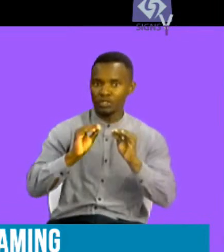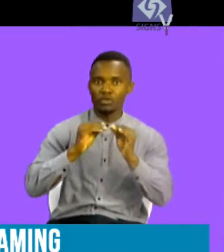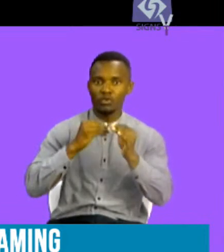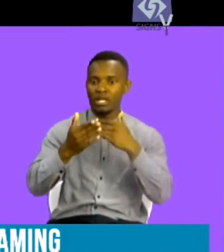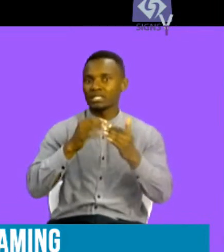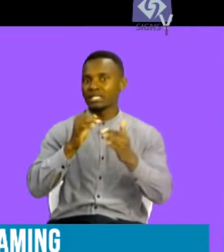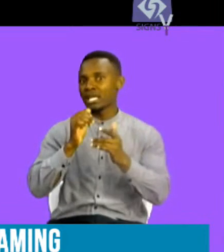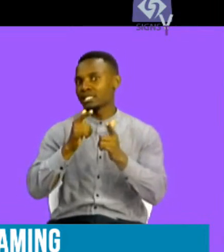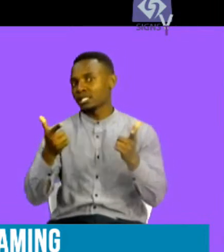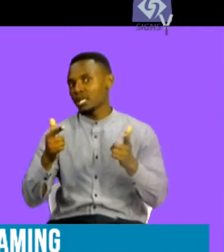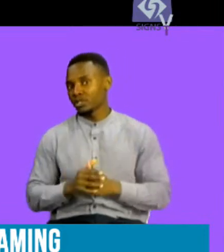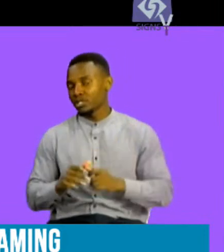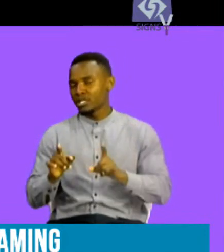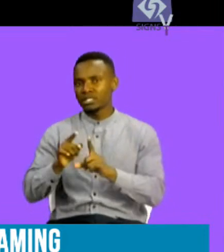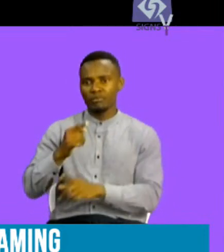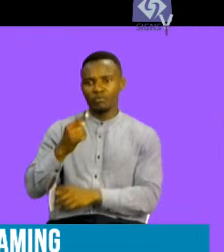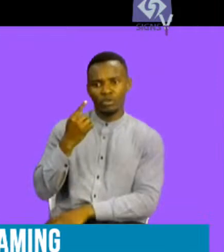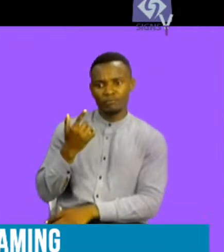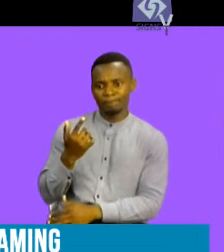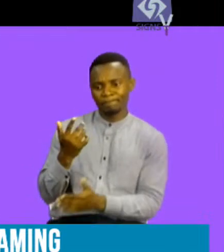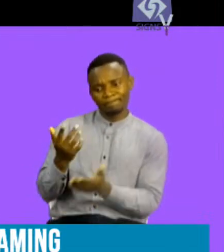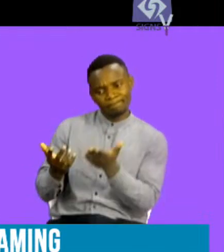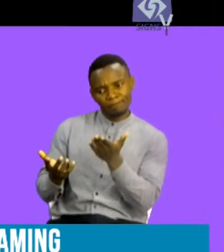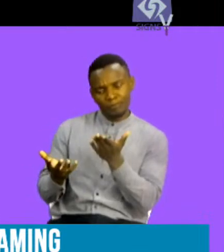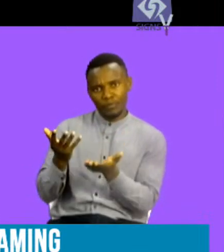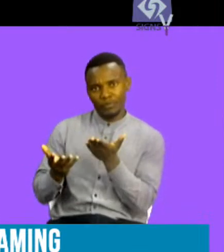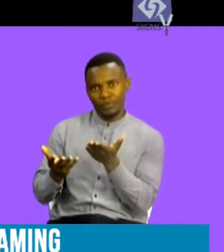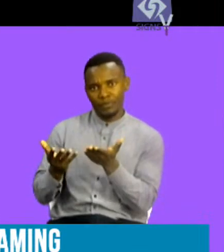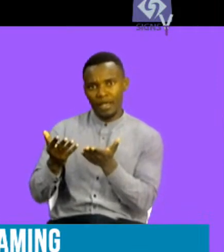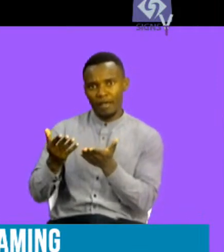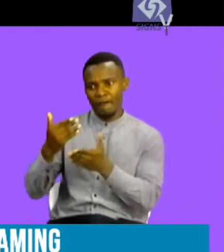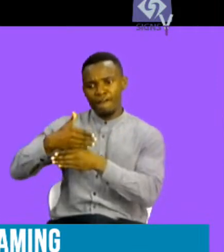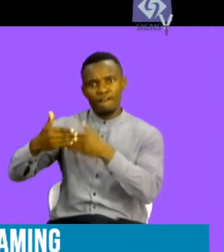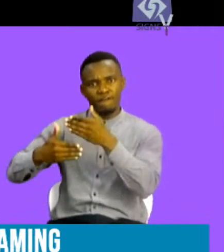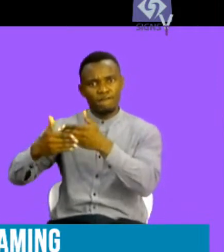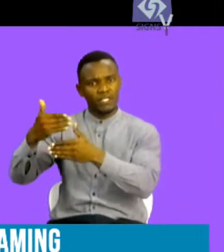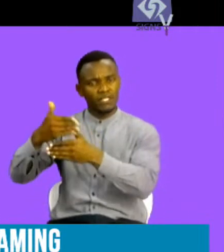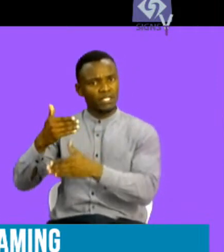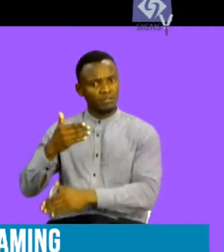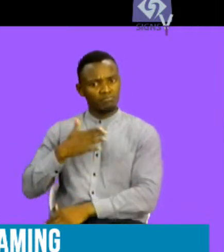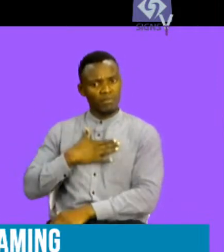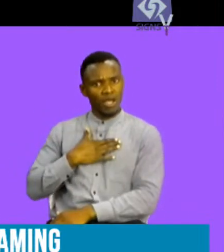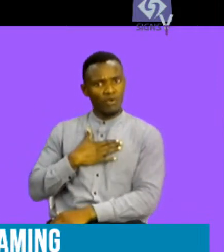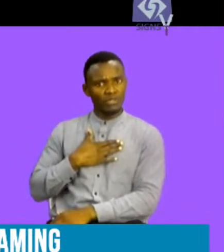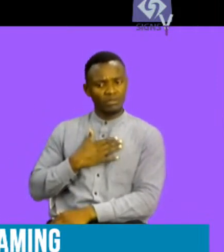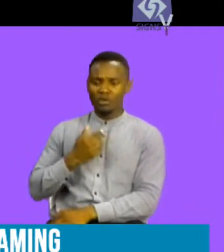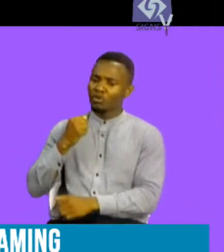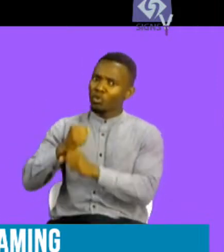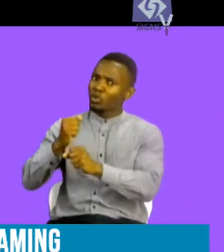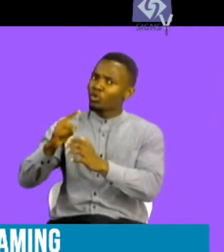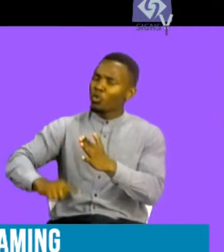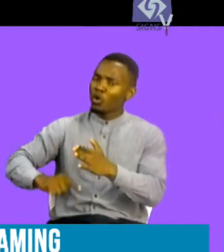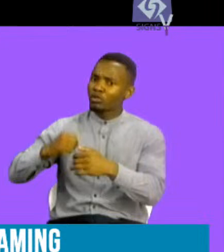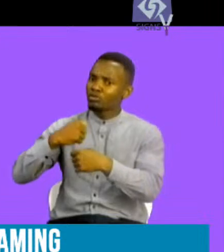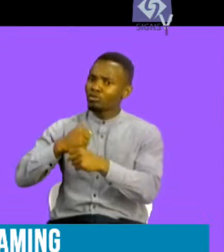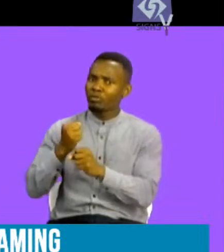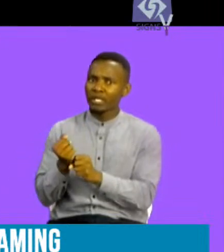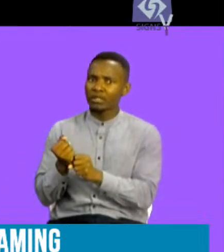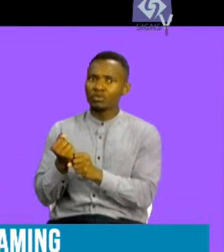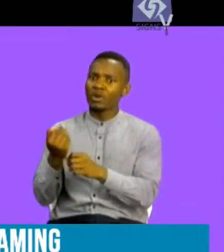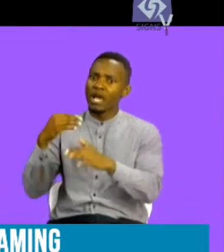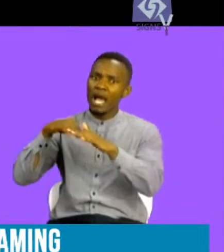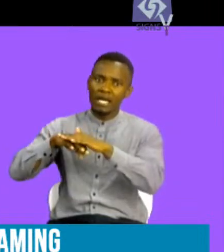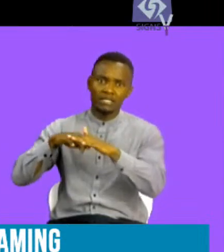our facilities, we have actually mapped the facilities and looked at what do we need to do so that we become disability friendly in terms